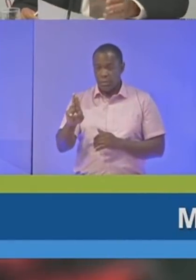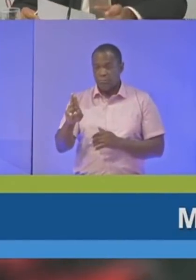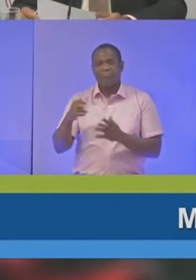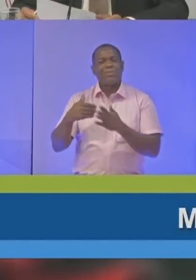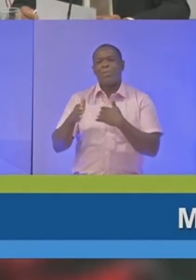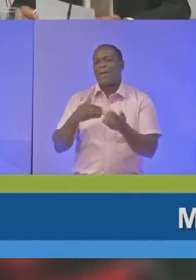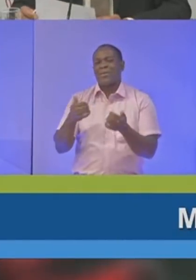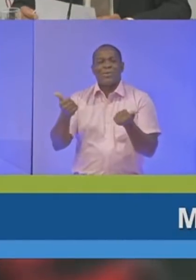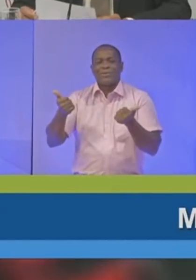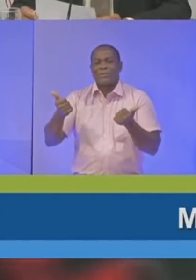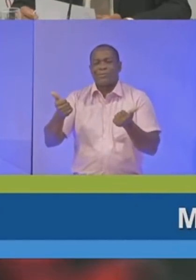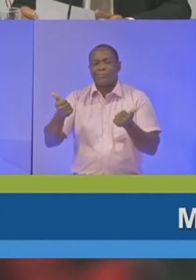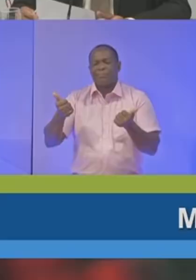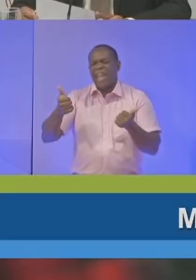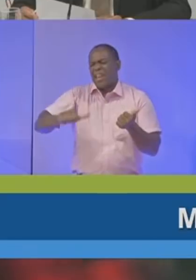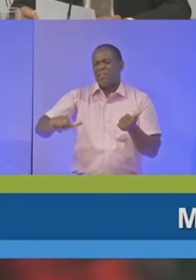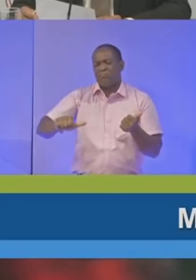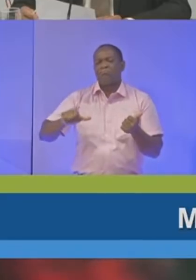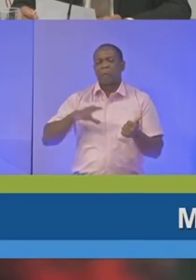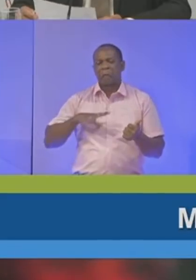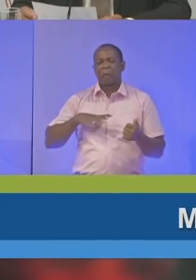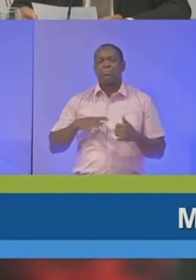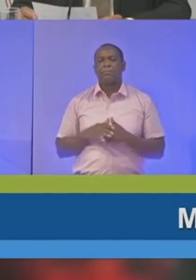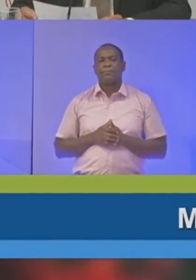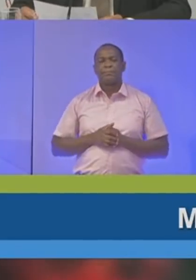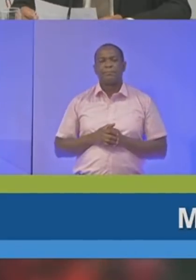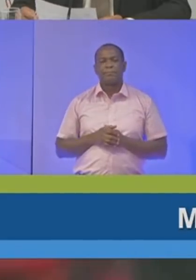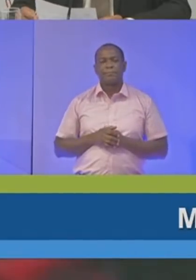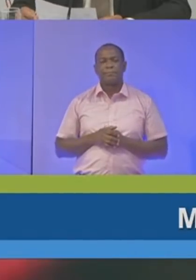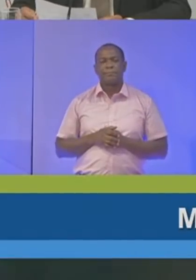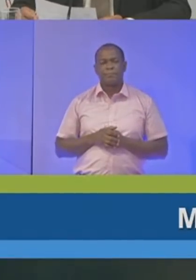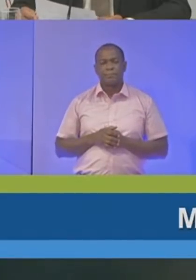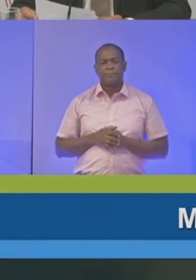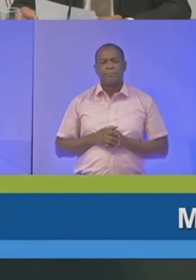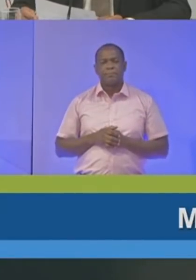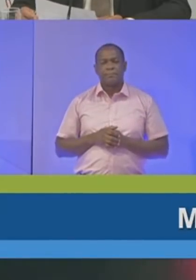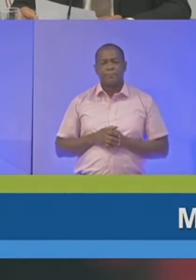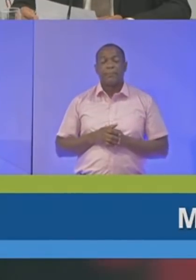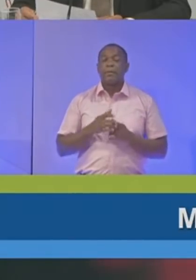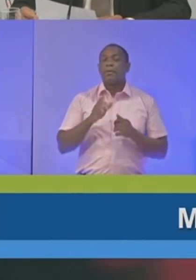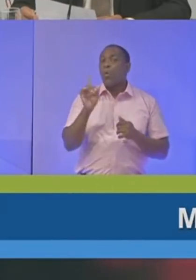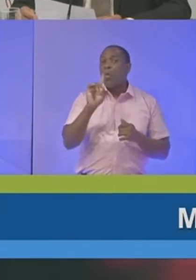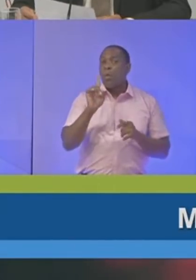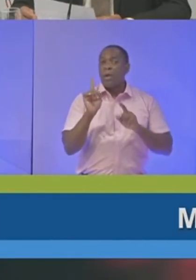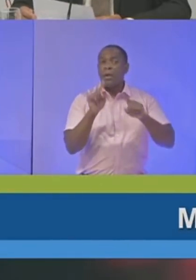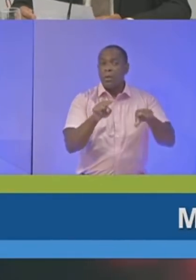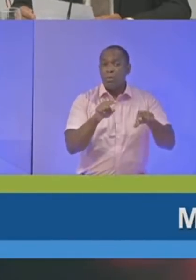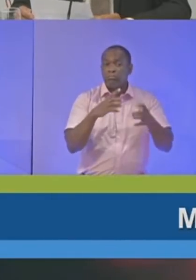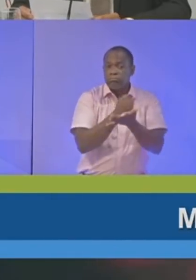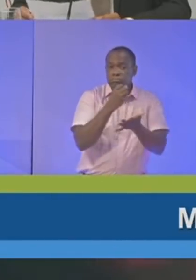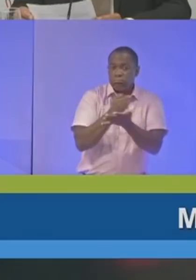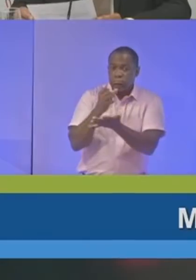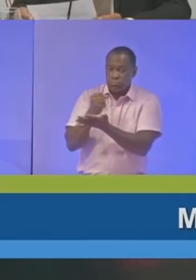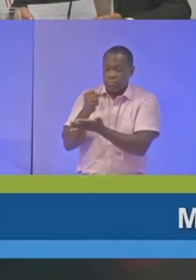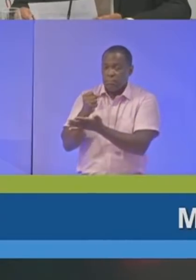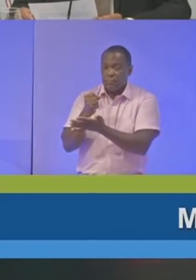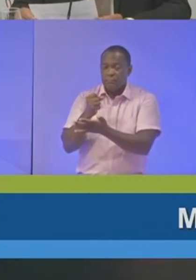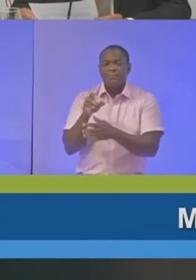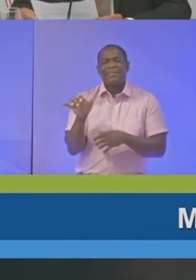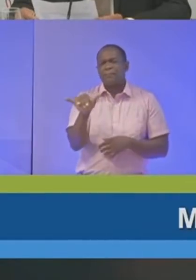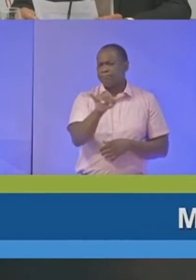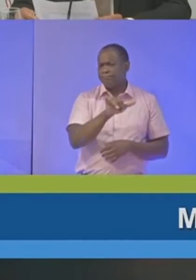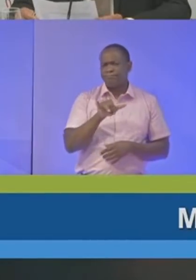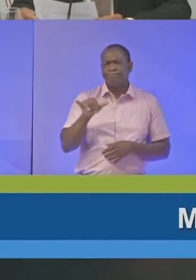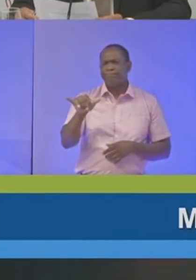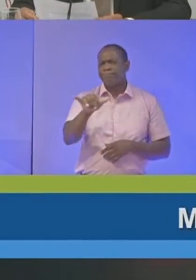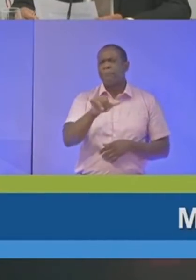like. Our COVID-19 vaccine booster locations, as they are there as usual.